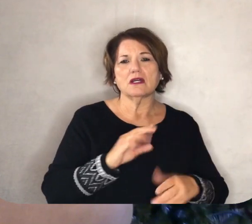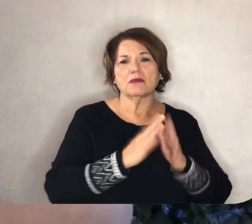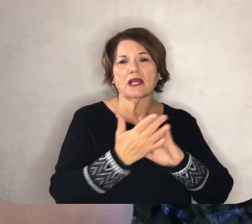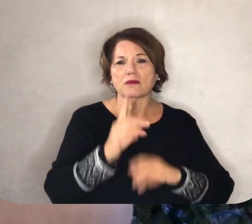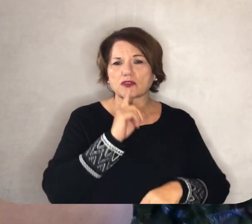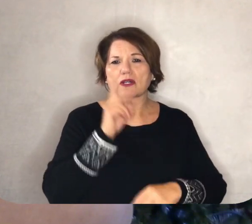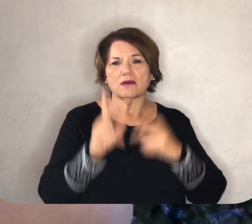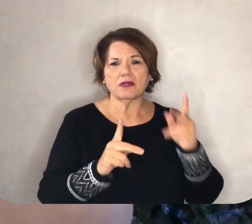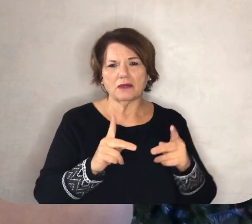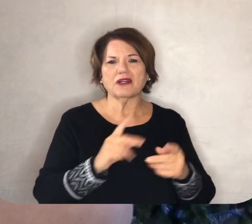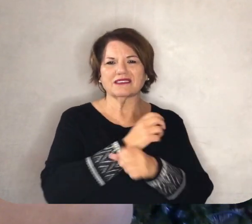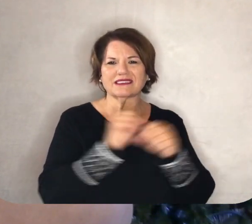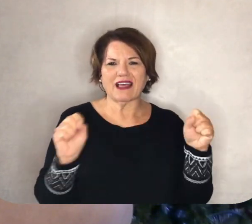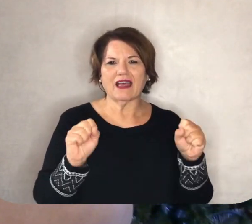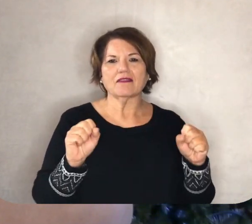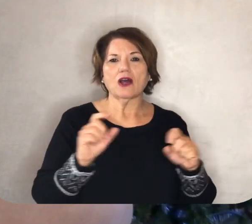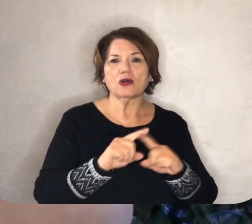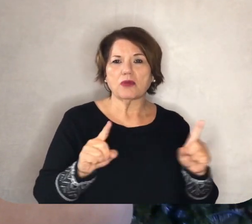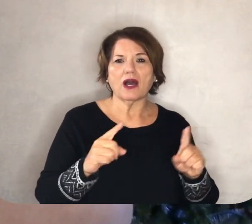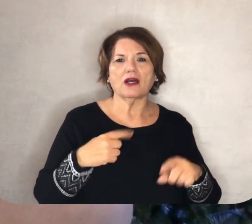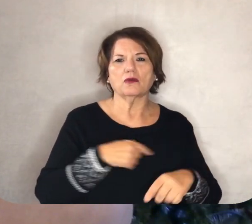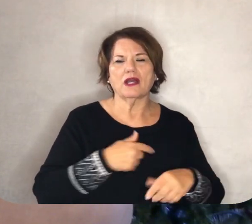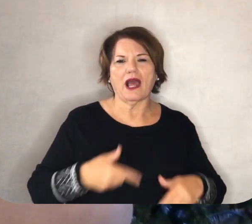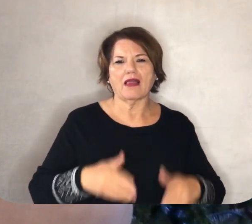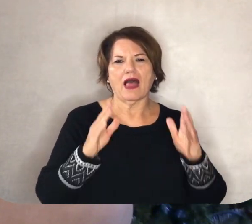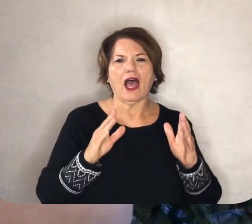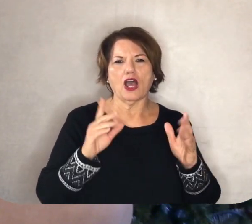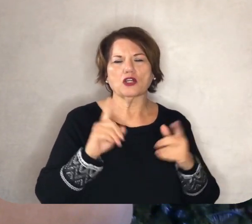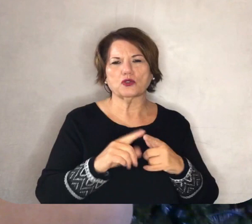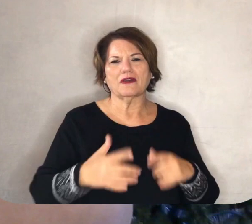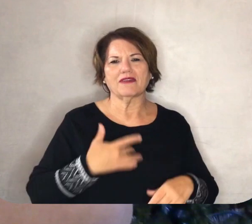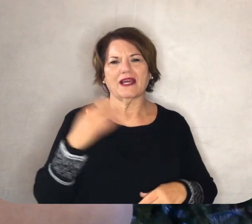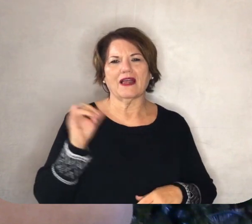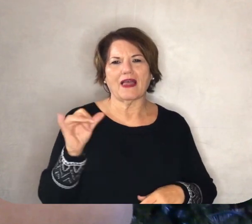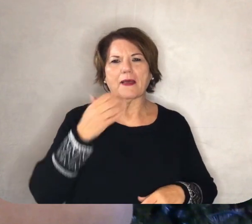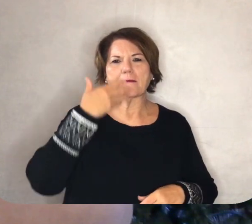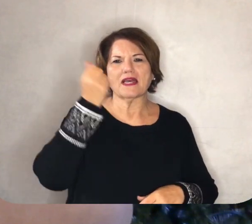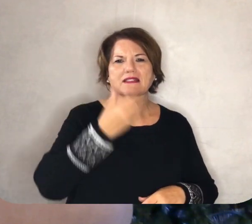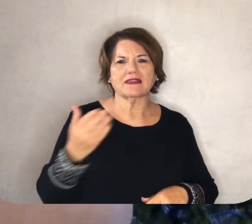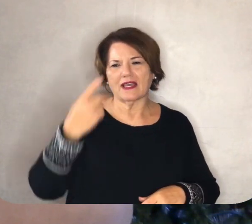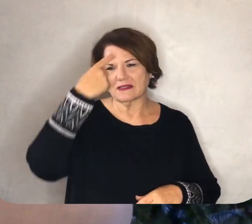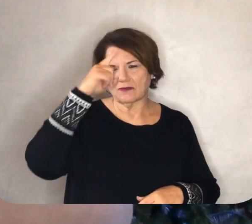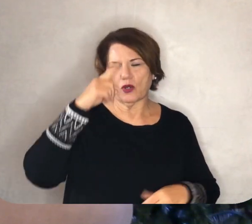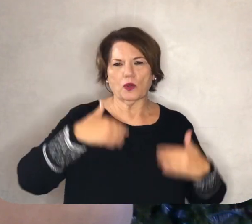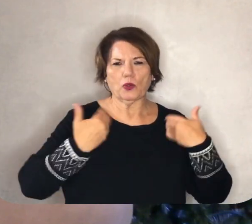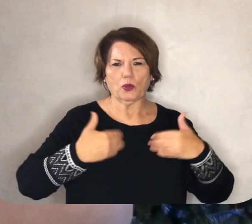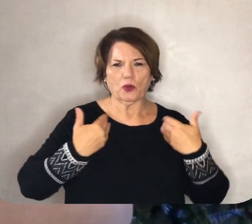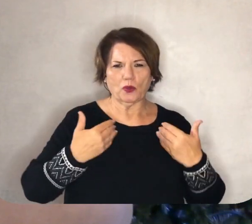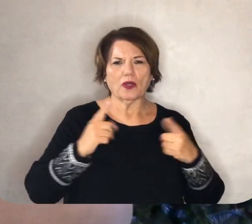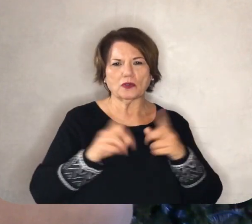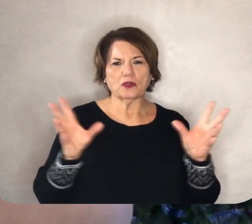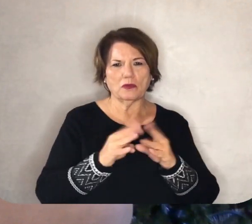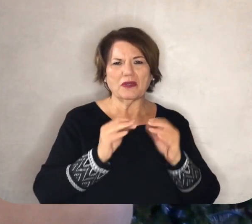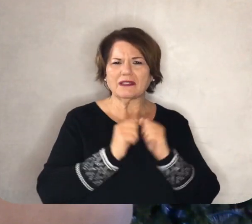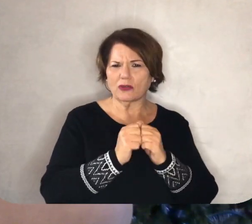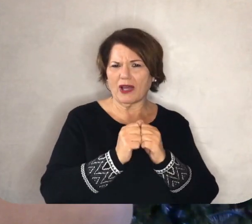safe. But as long as we're able to and allowed to, just feel like it's the best thing for the kids to be able to get together like